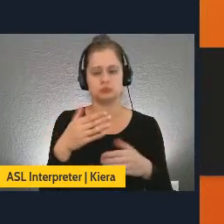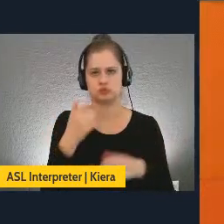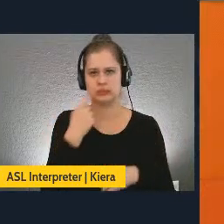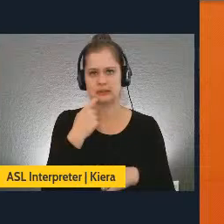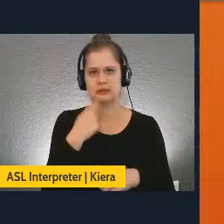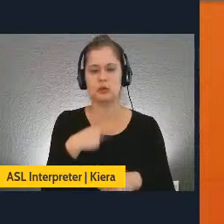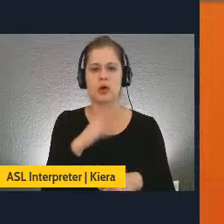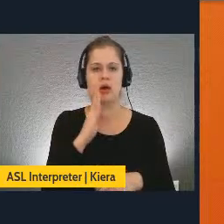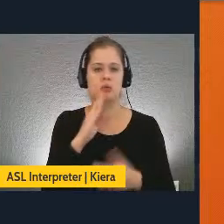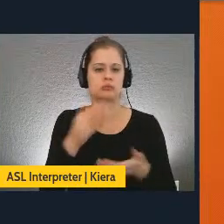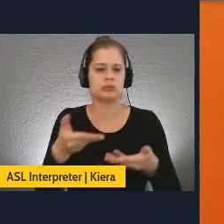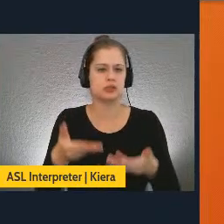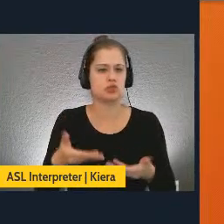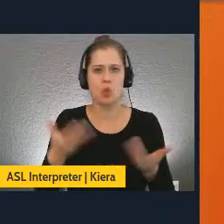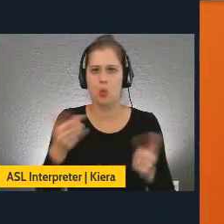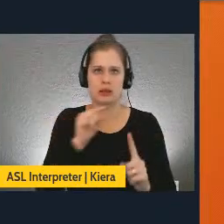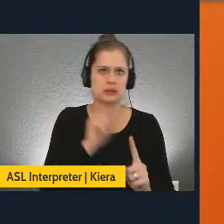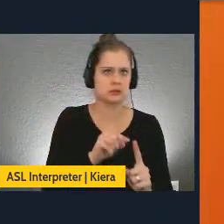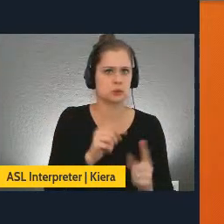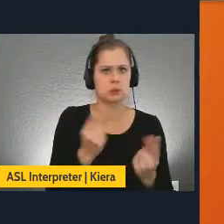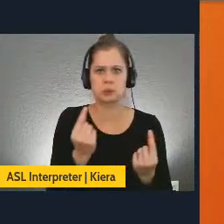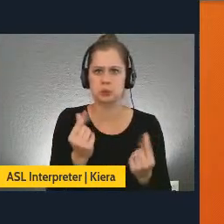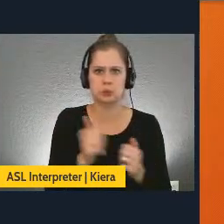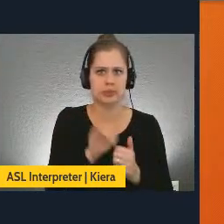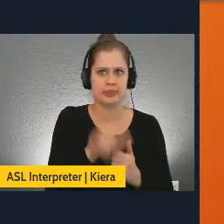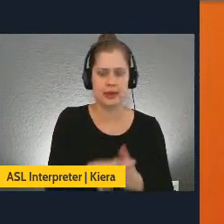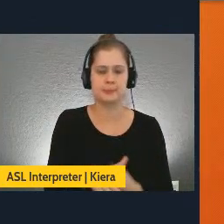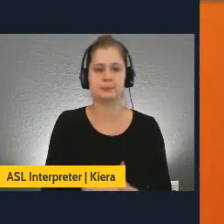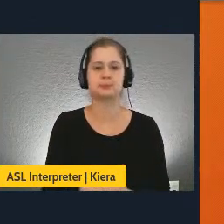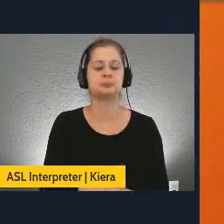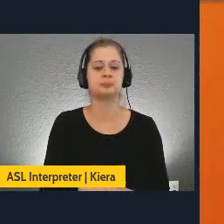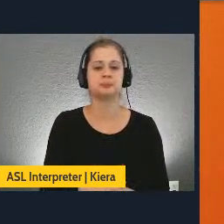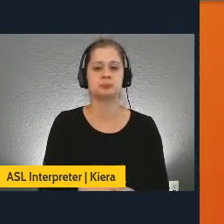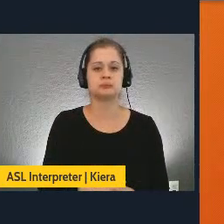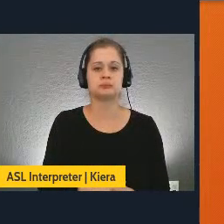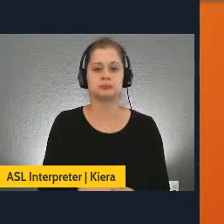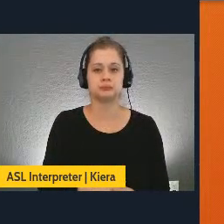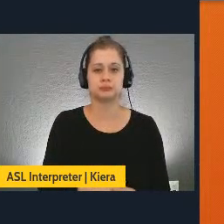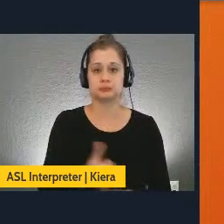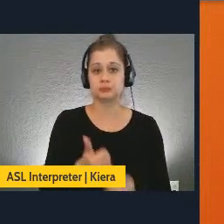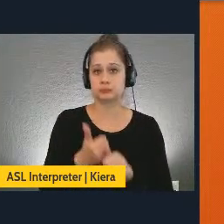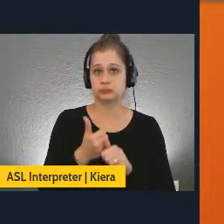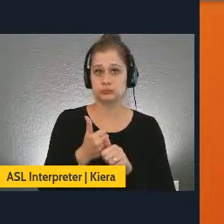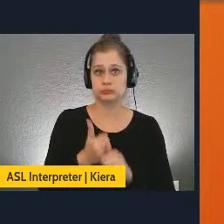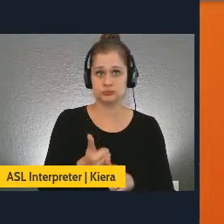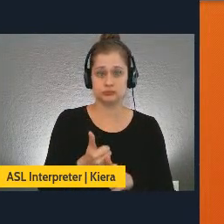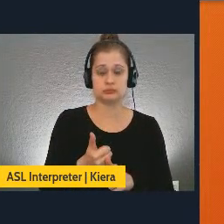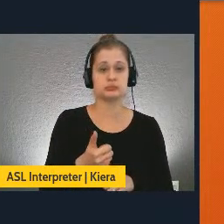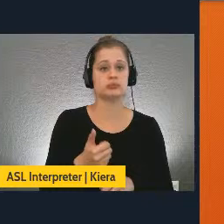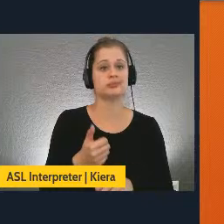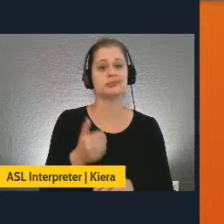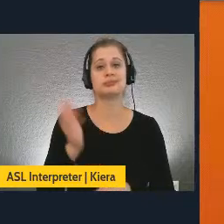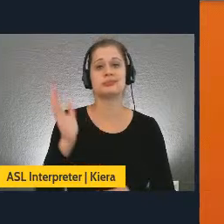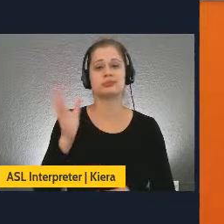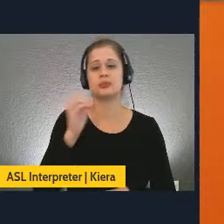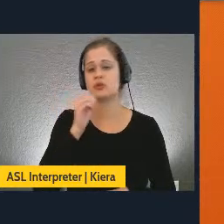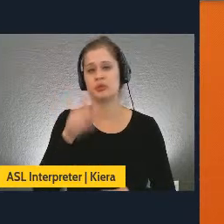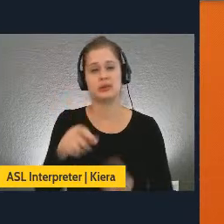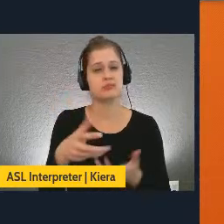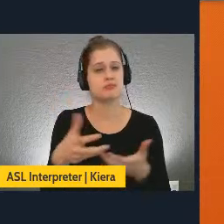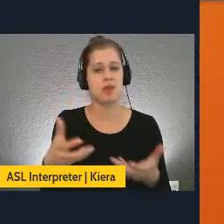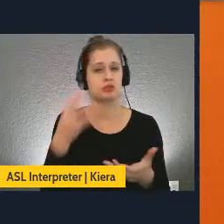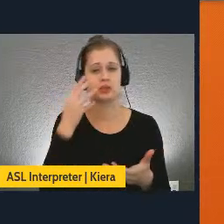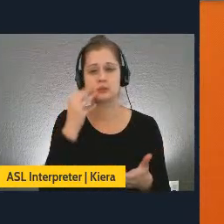introduction, what it is, what you can do with it. So for following the talk, you don't really need much